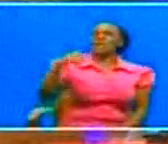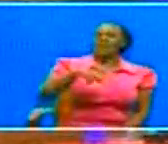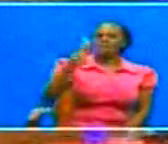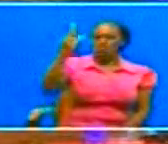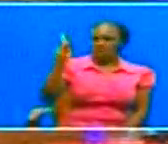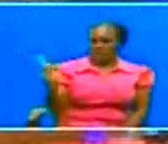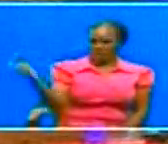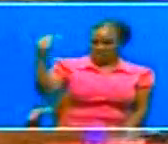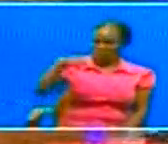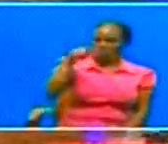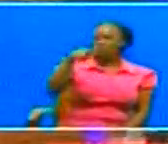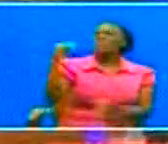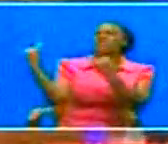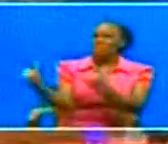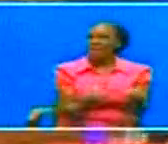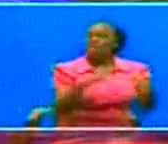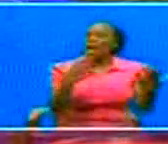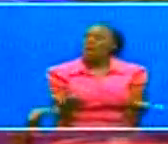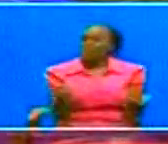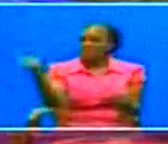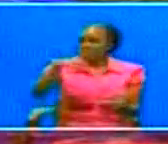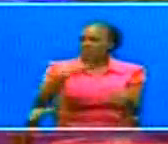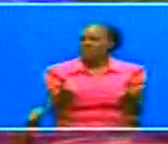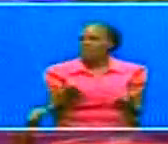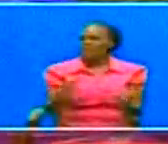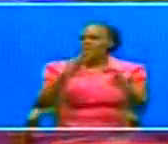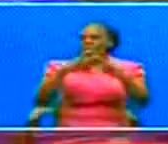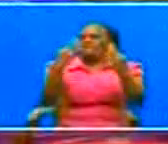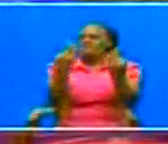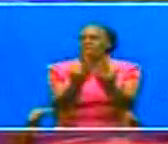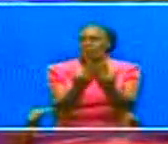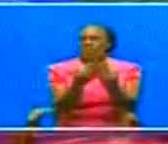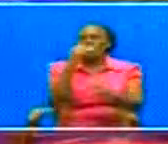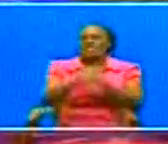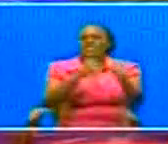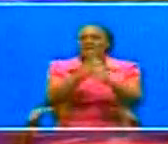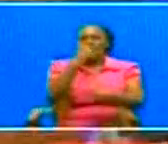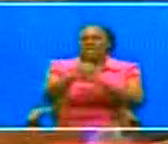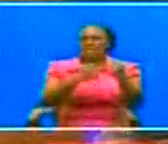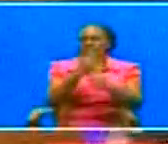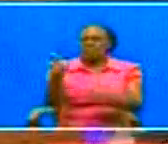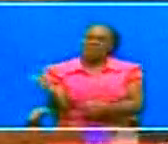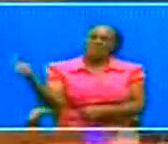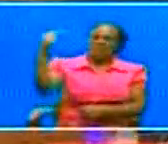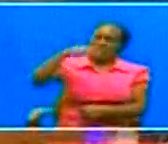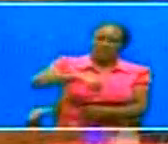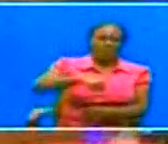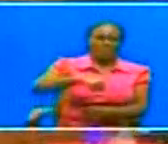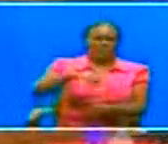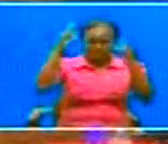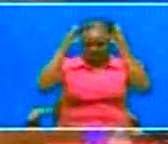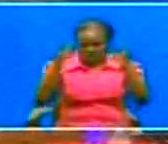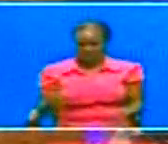They decided to come, or you invited them to come, or? No, as a family, we used to go every year anyway. So they, you know. They decided to come